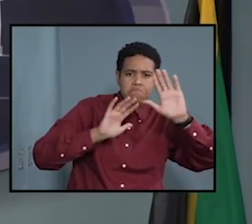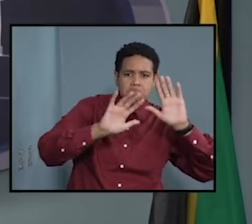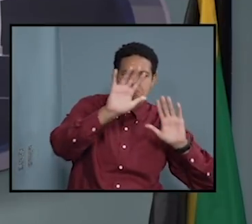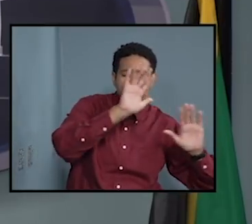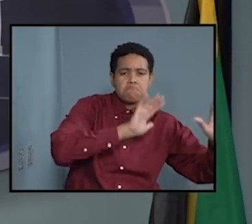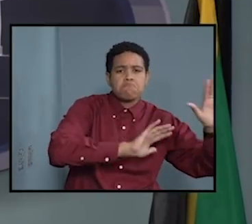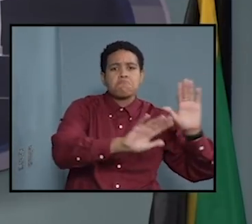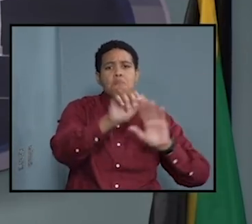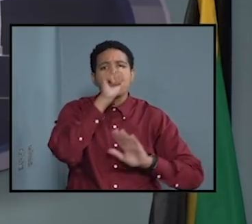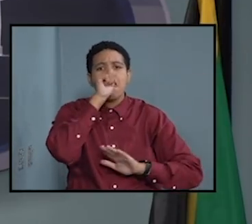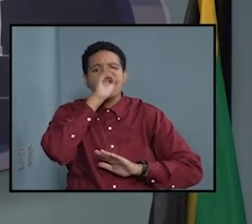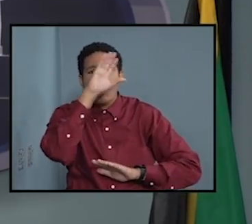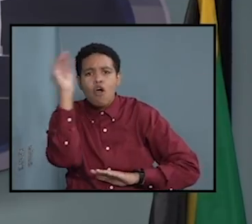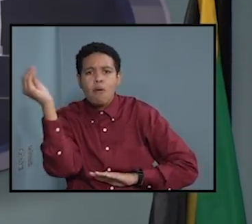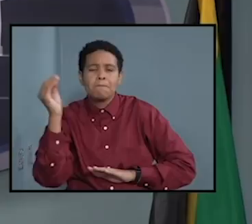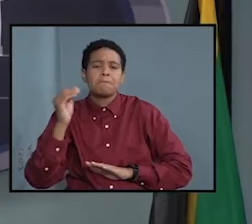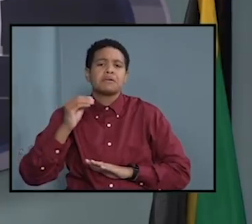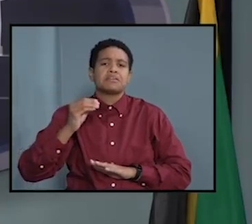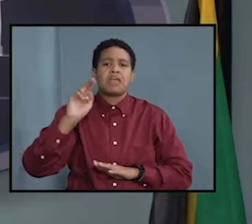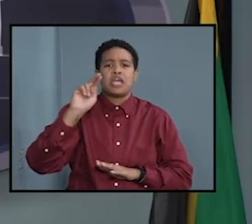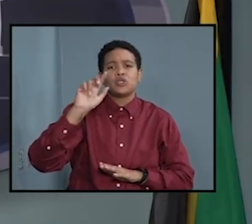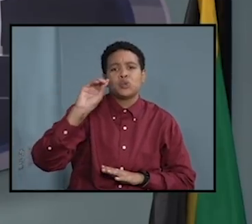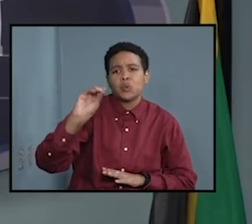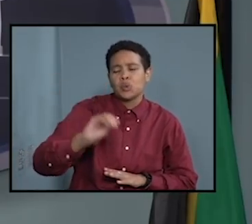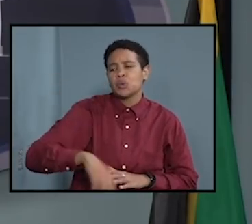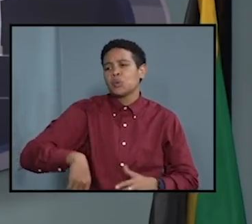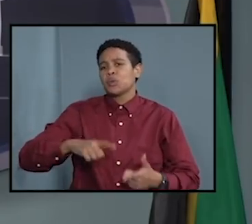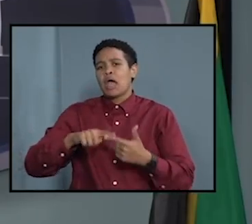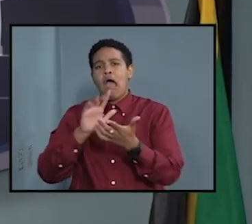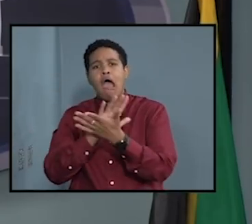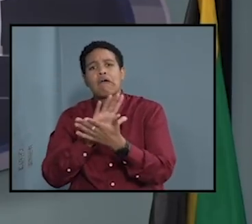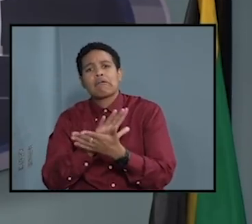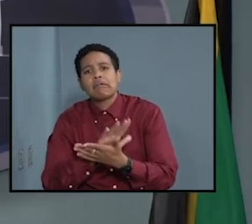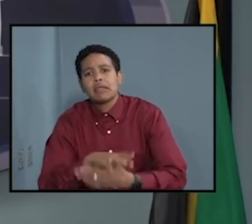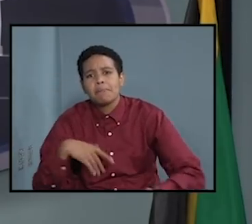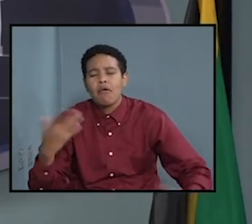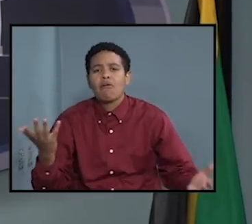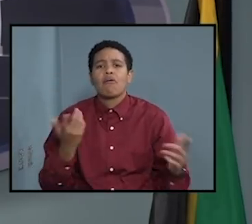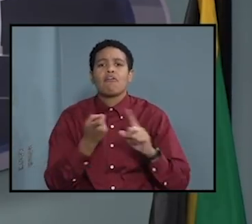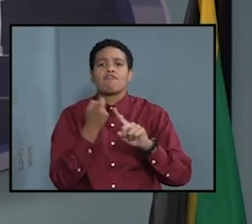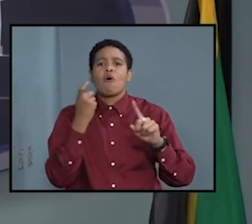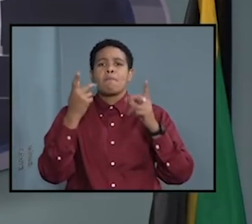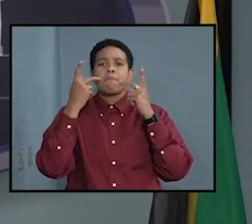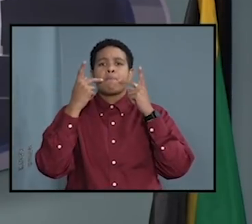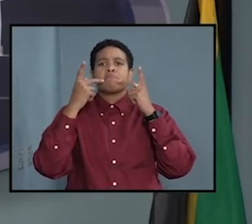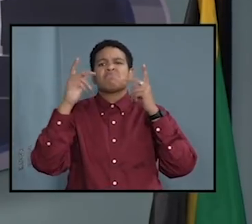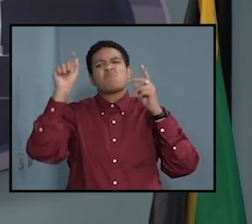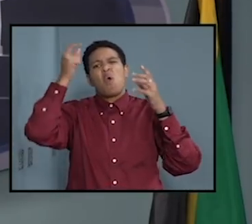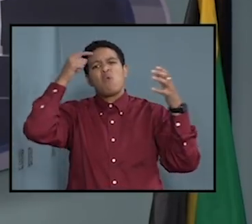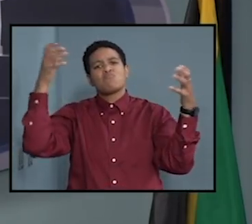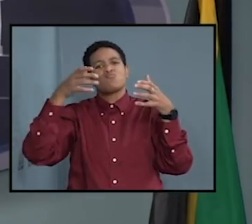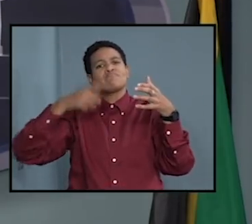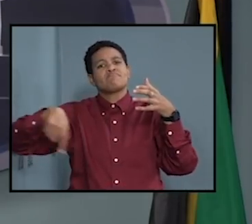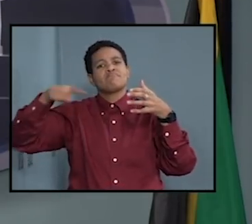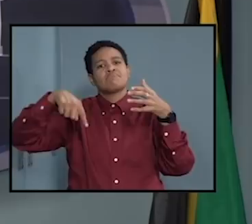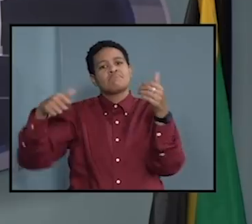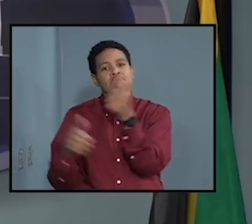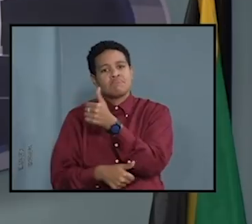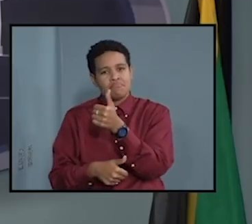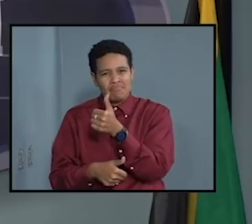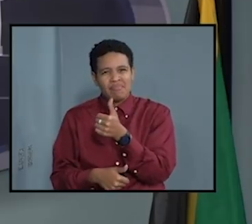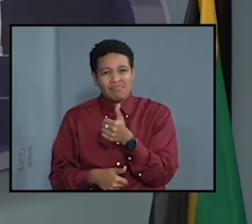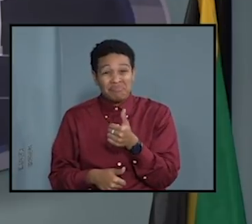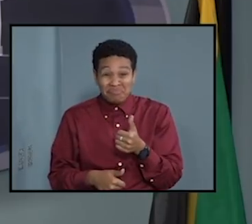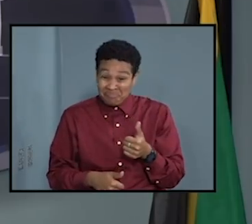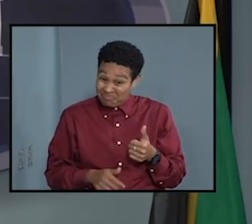civil society, academia, and from the public sector. Working with such a